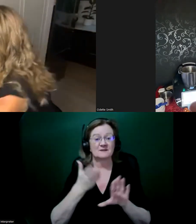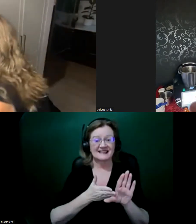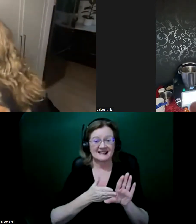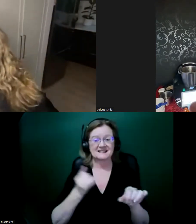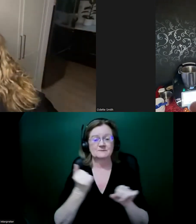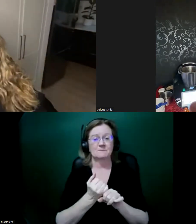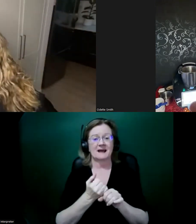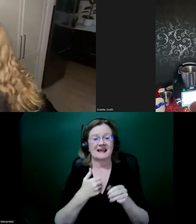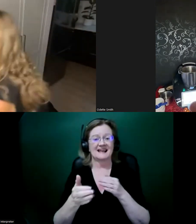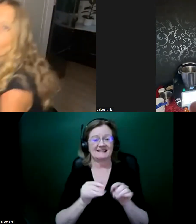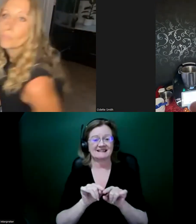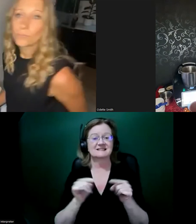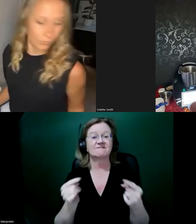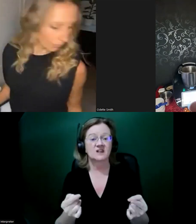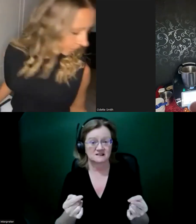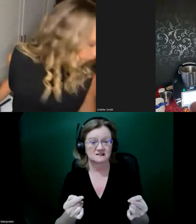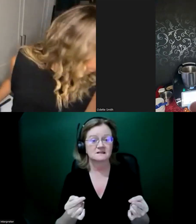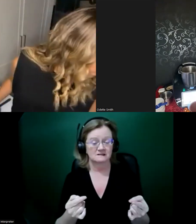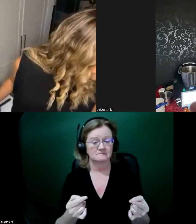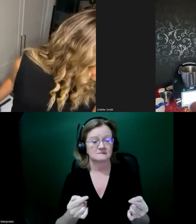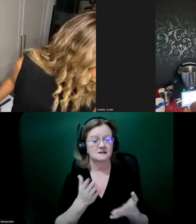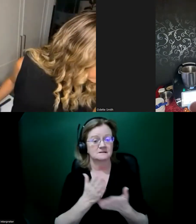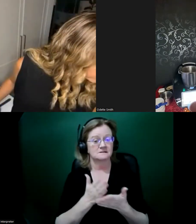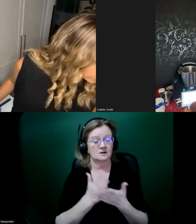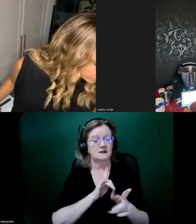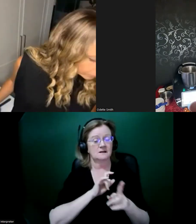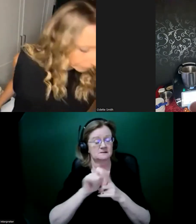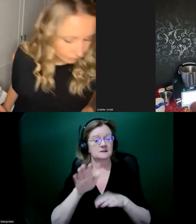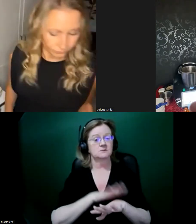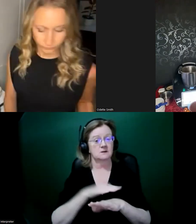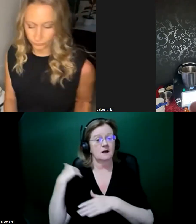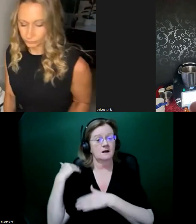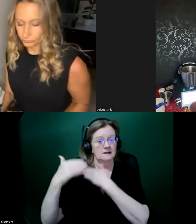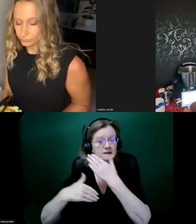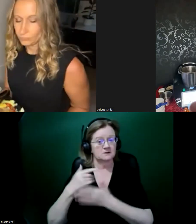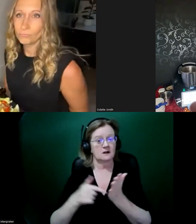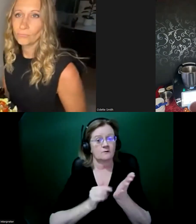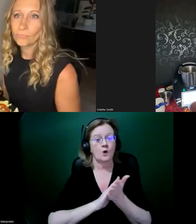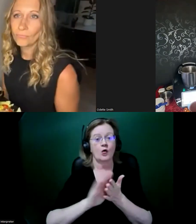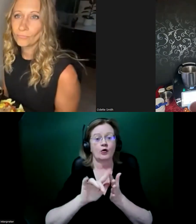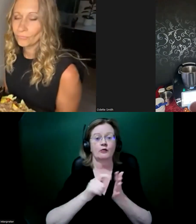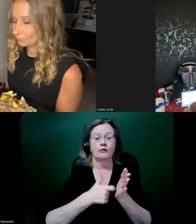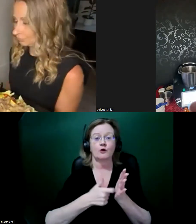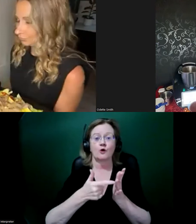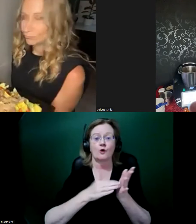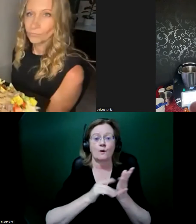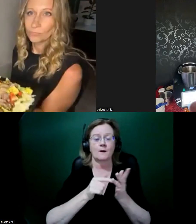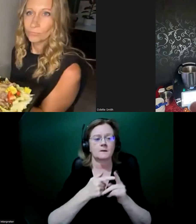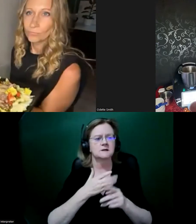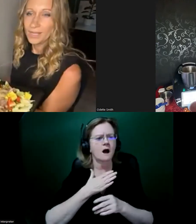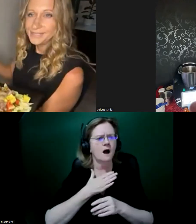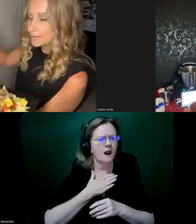anything but the white team. So it's really quite a special moment in history for Thermomix. So I love the look of that dressing,